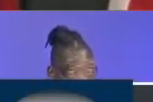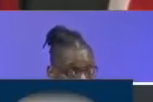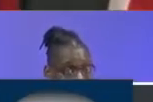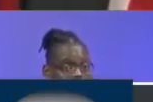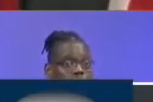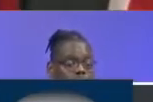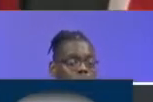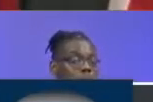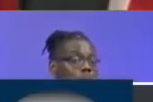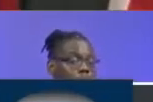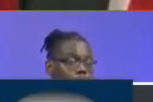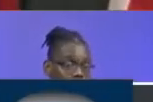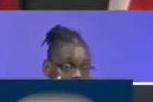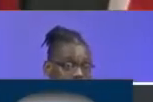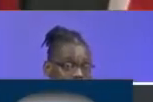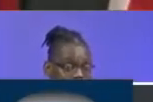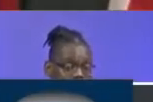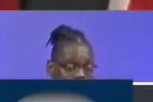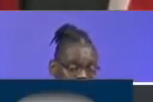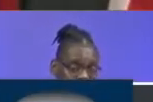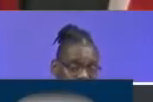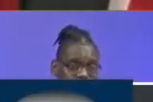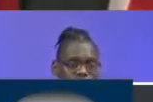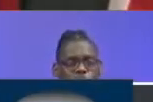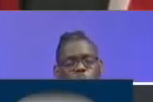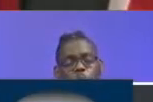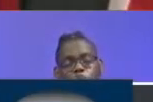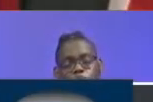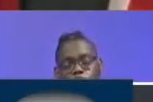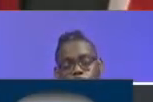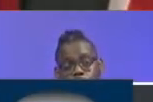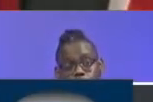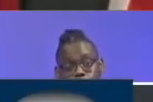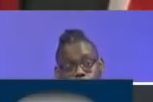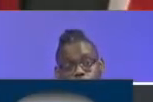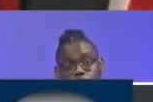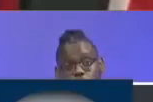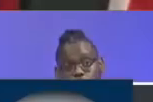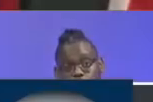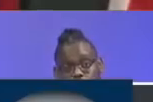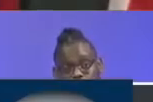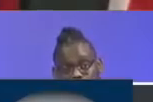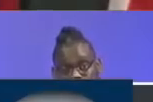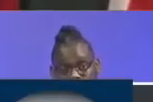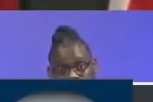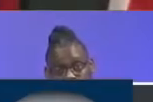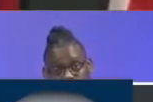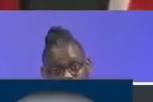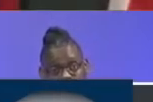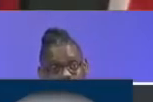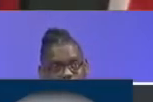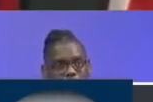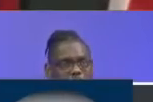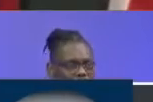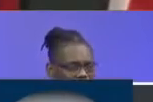no sense at this point to continue having a ban on Southern African countries, so steps will be taken to lift that